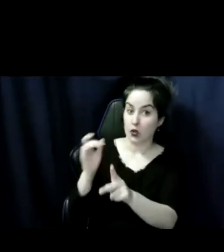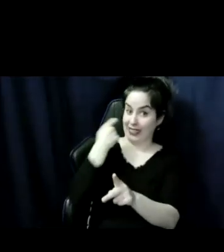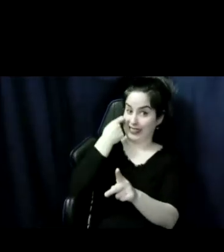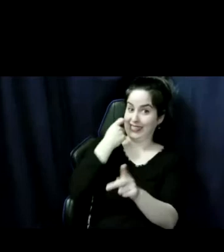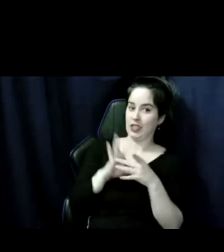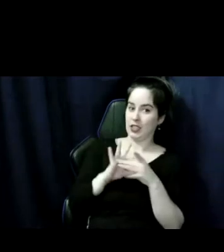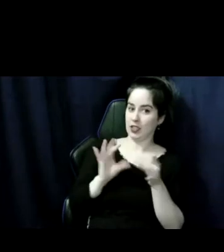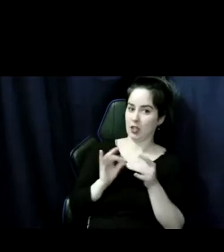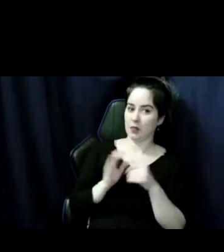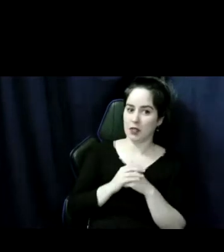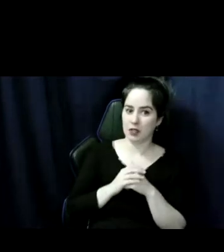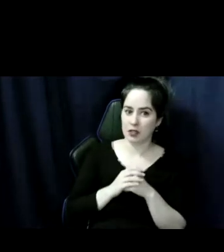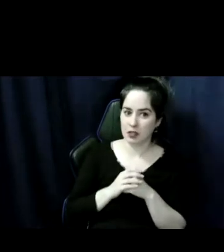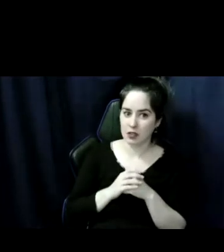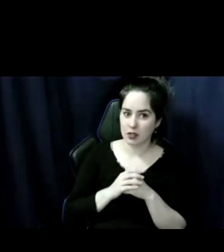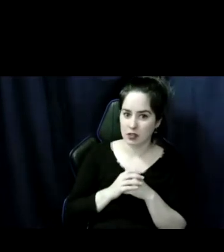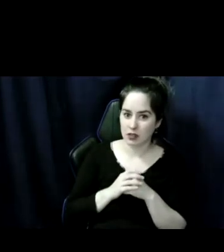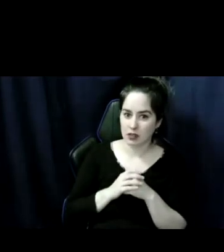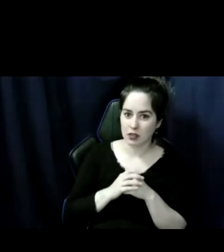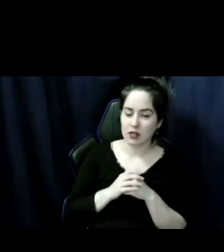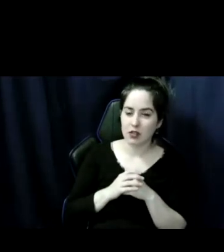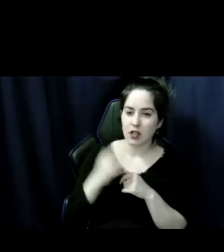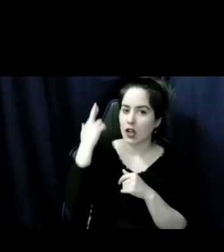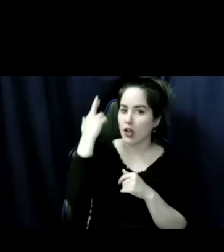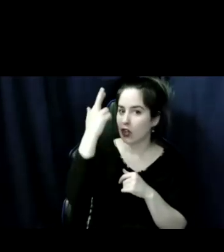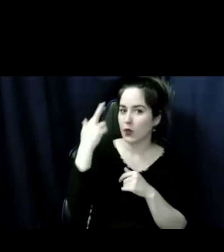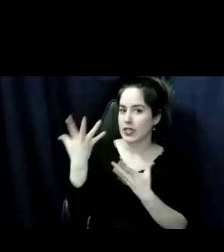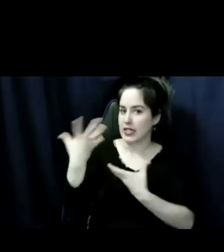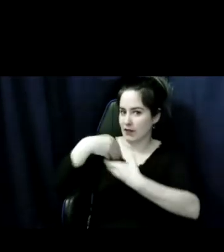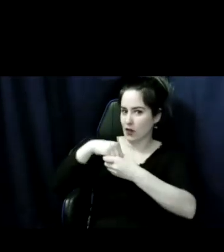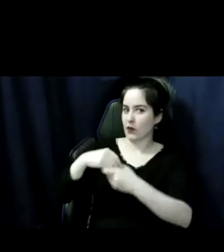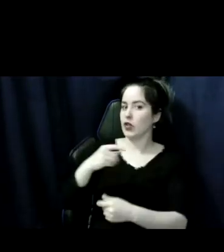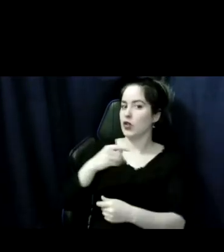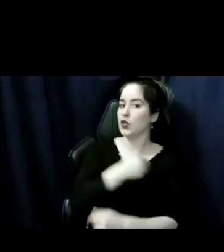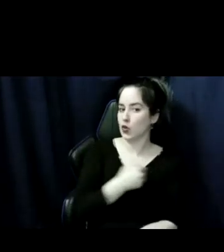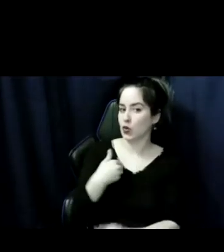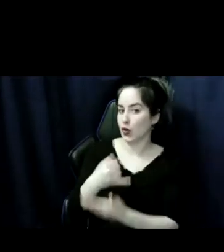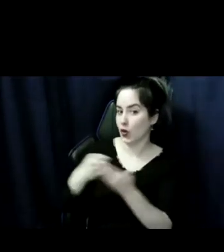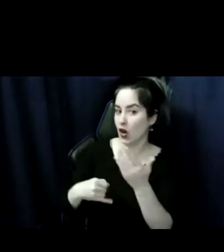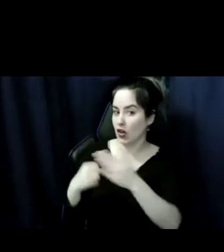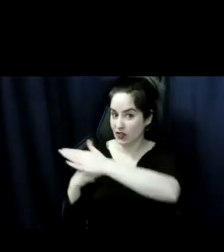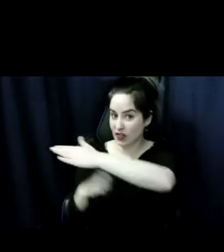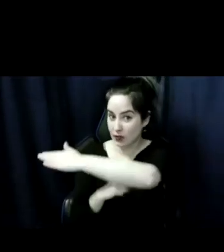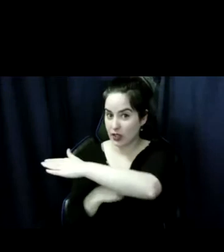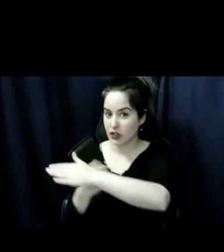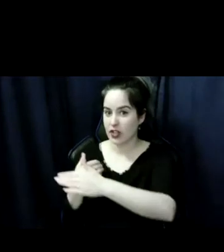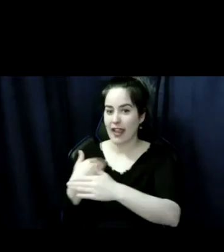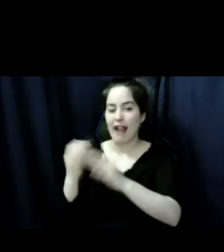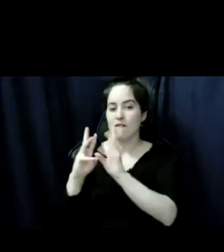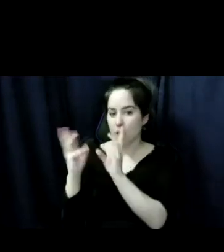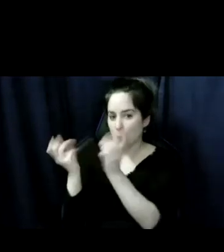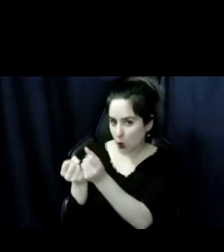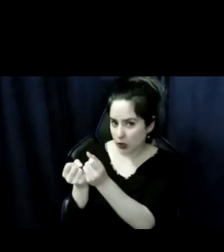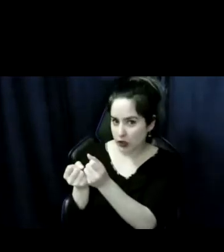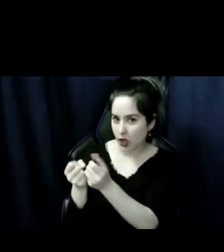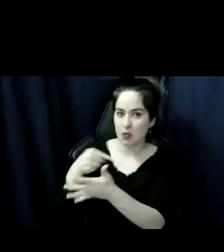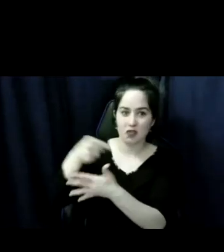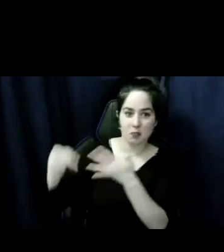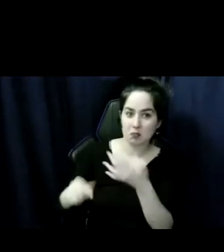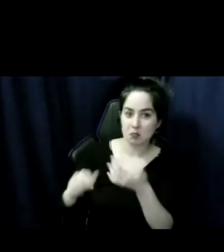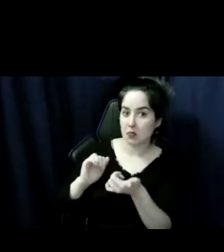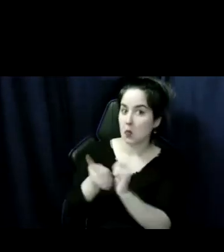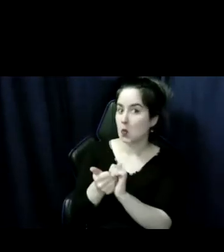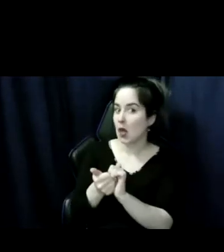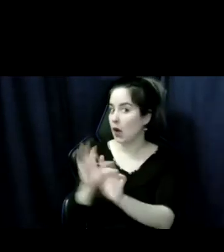is a network that is called Noun. It's part of the Toronto Arts Foundation. They actually run workshops for you, things from how to price your